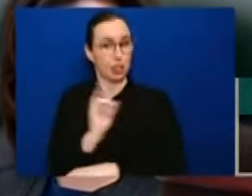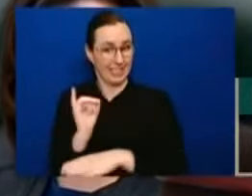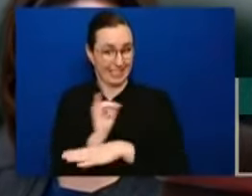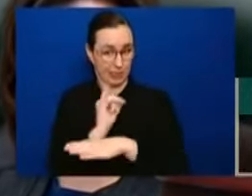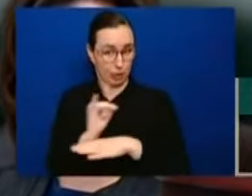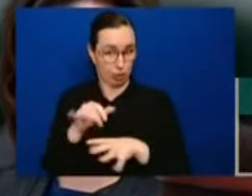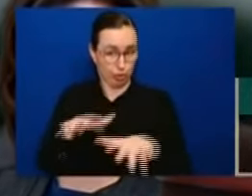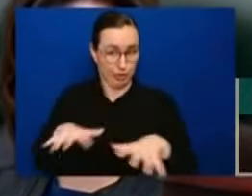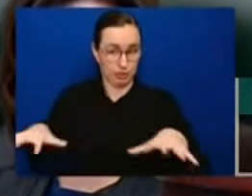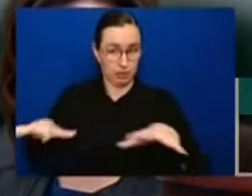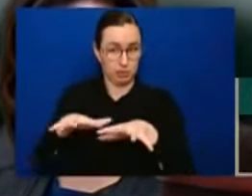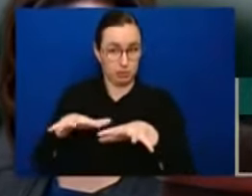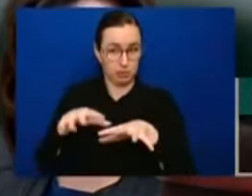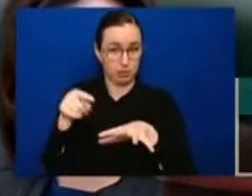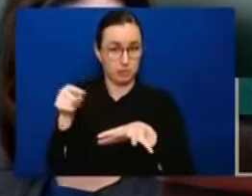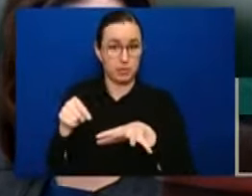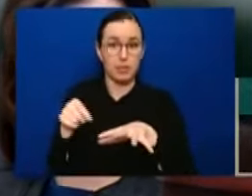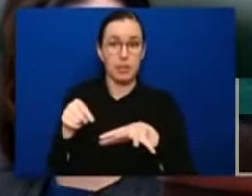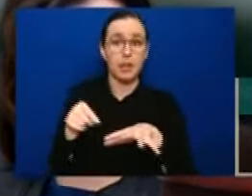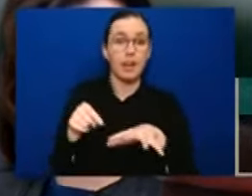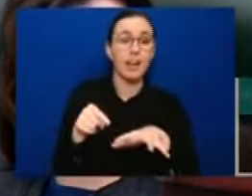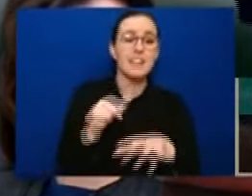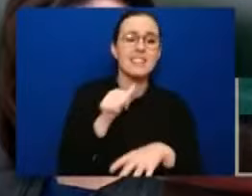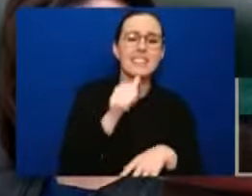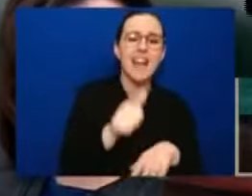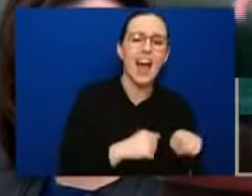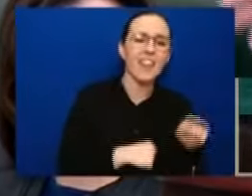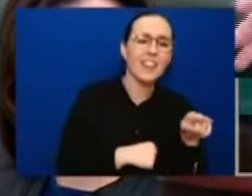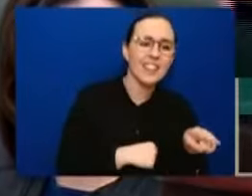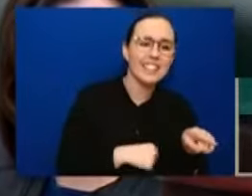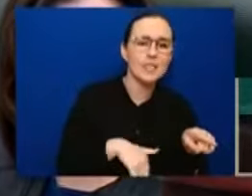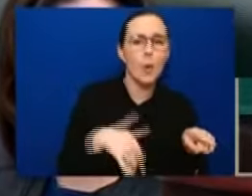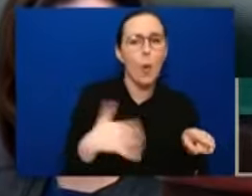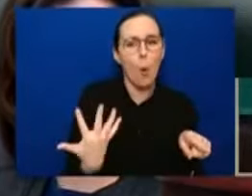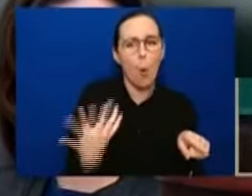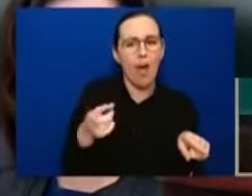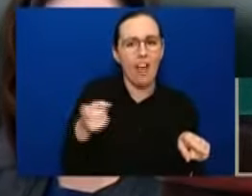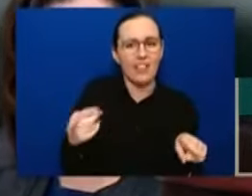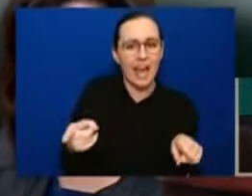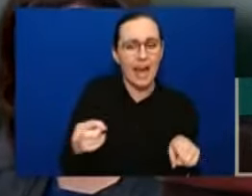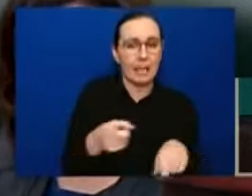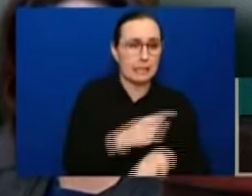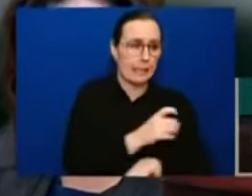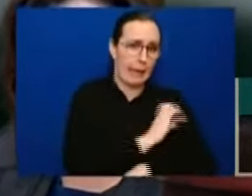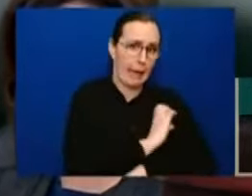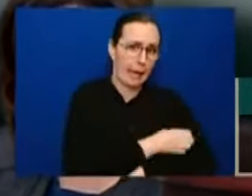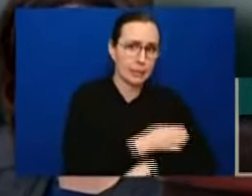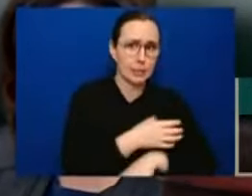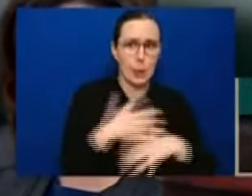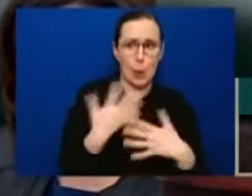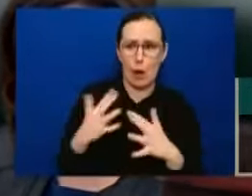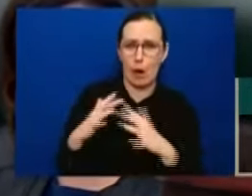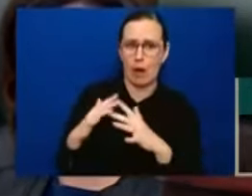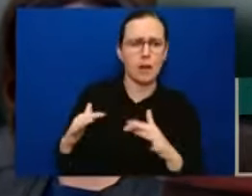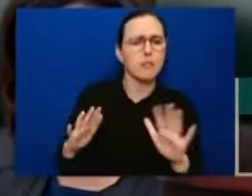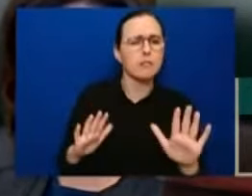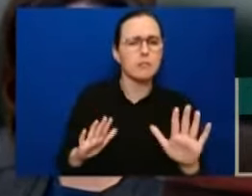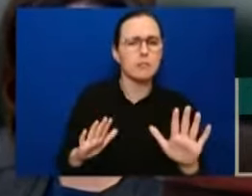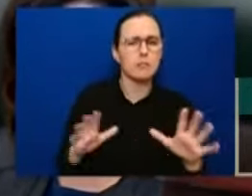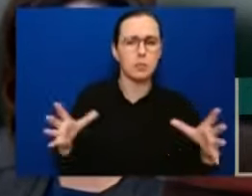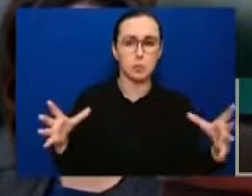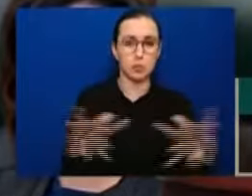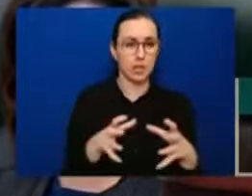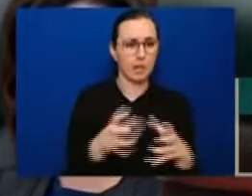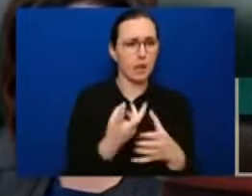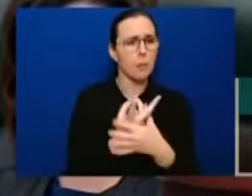or. It is not either energy or diversification. It is both. It is not either the protection of the